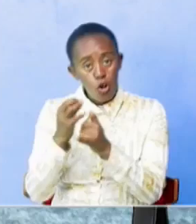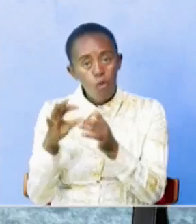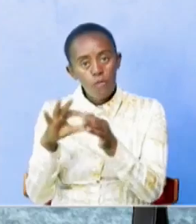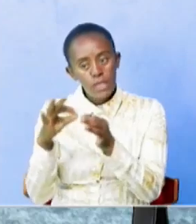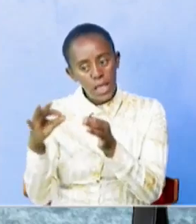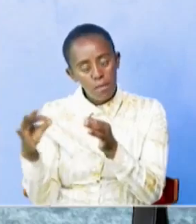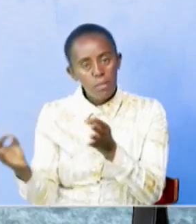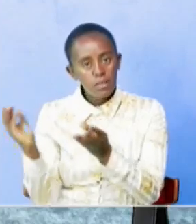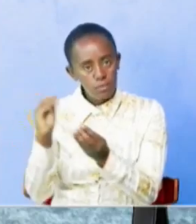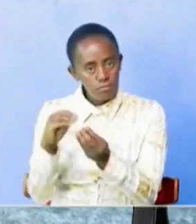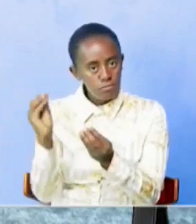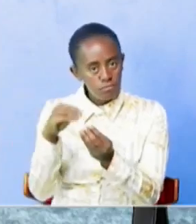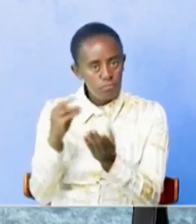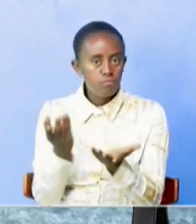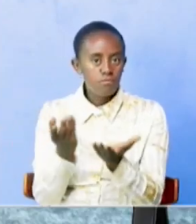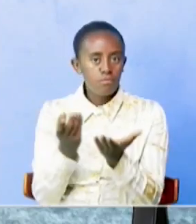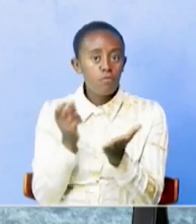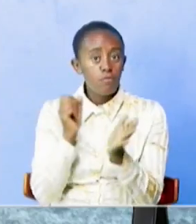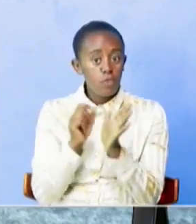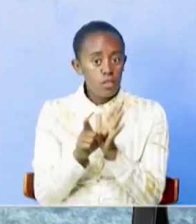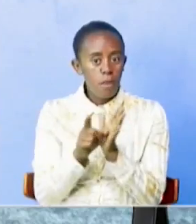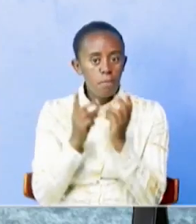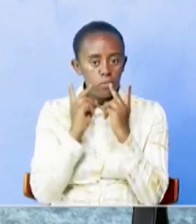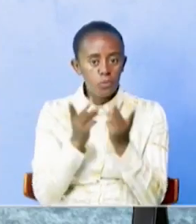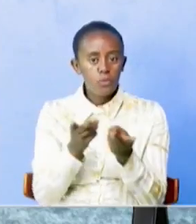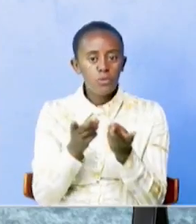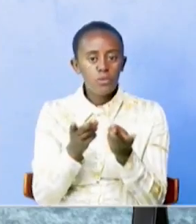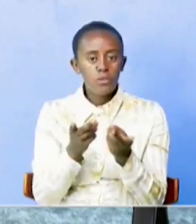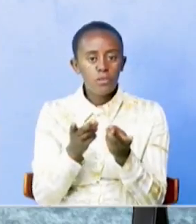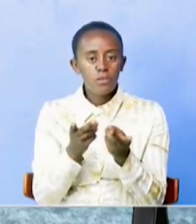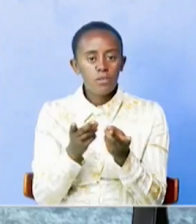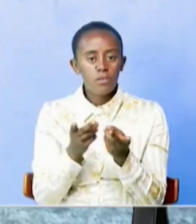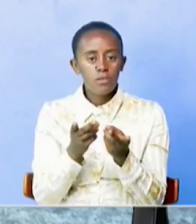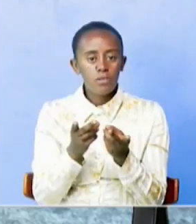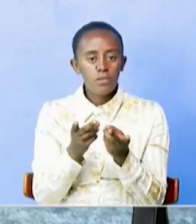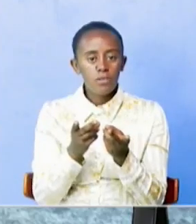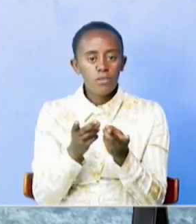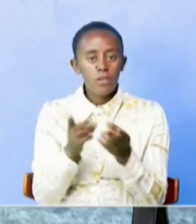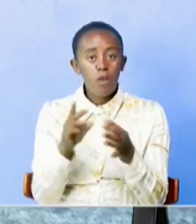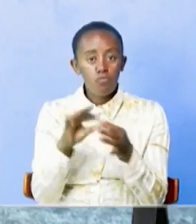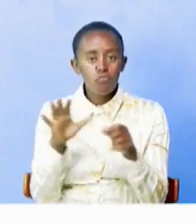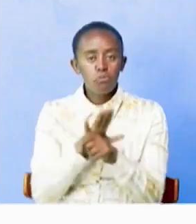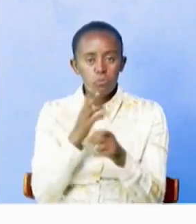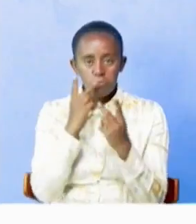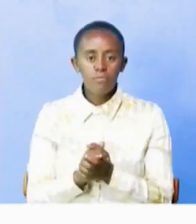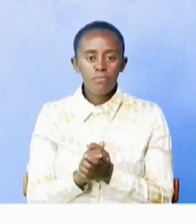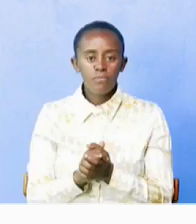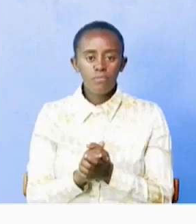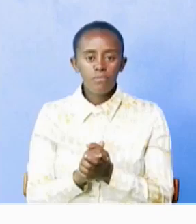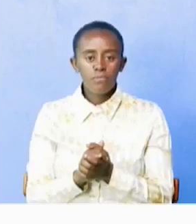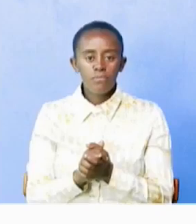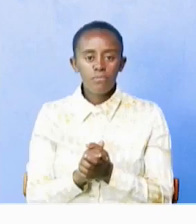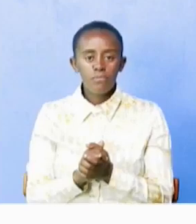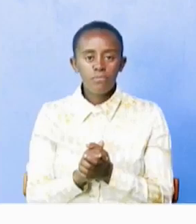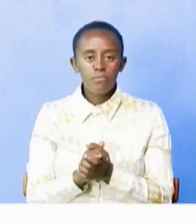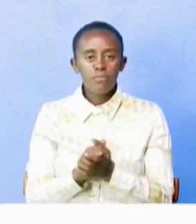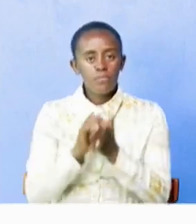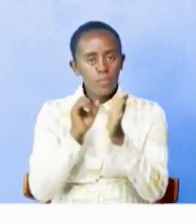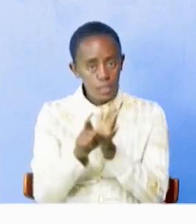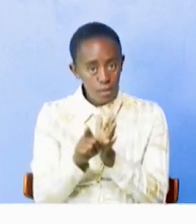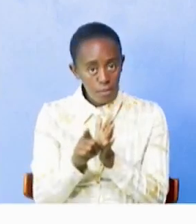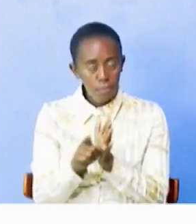a statement. For example, let's give a full example, okay?